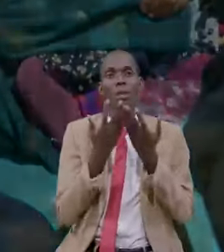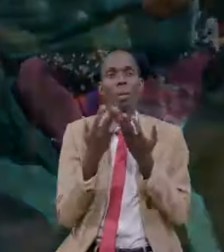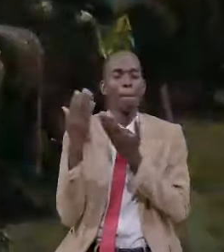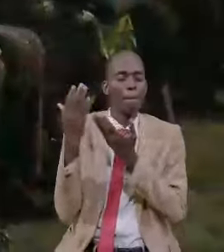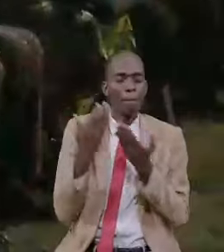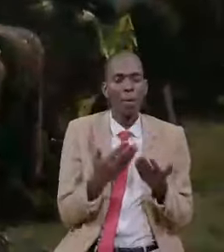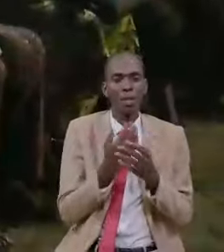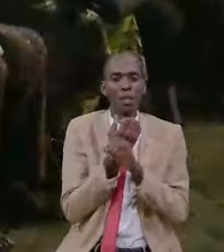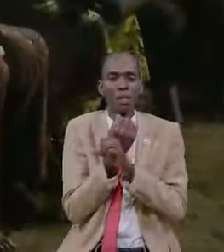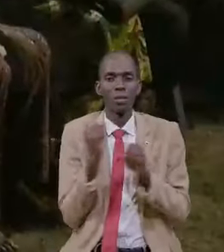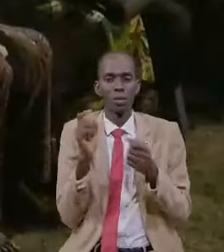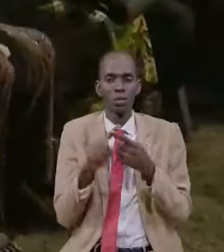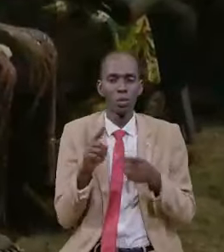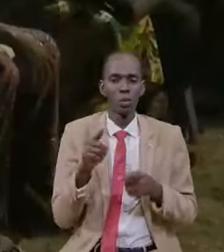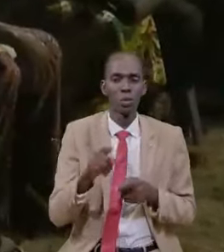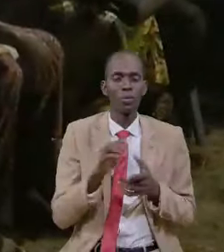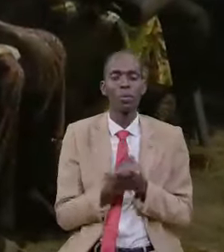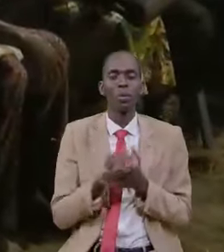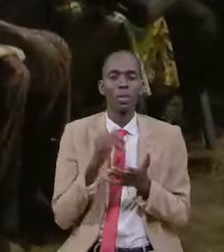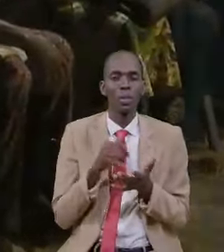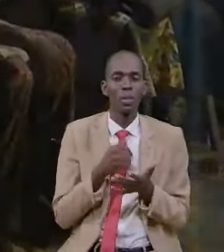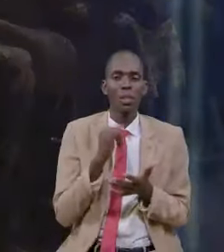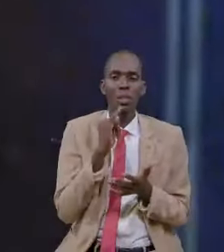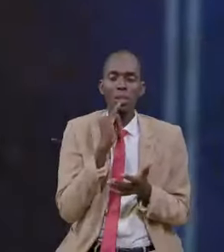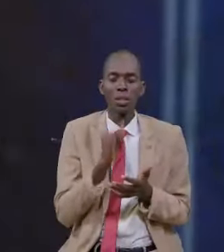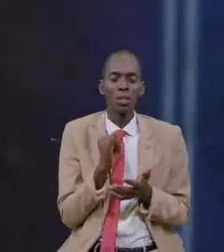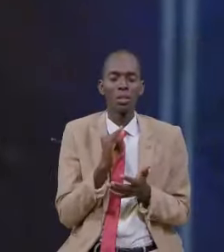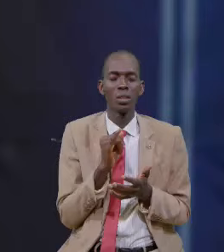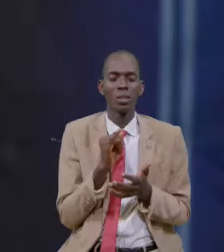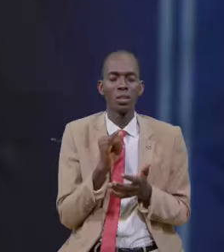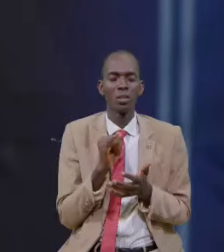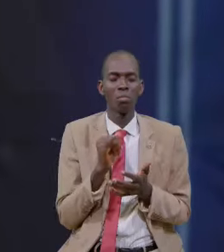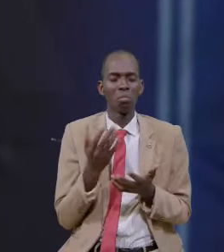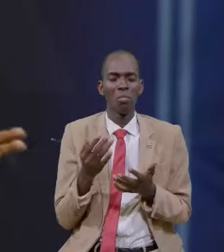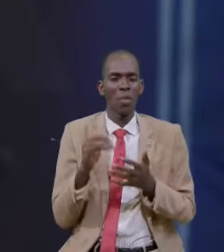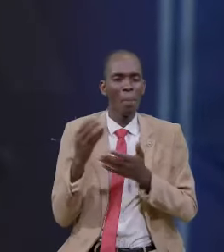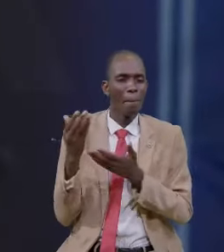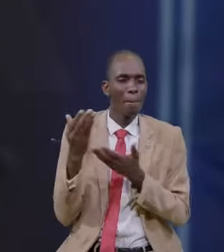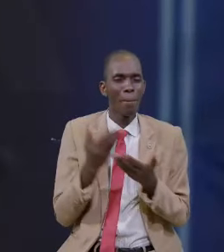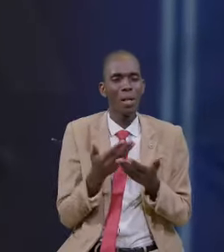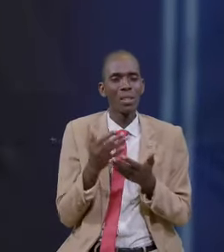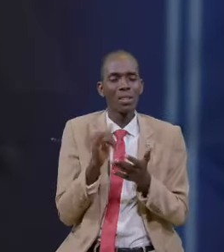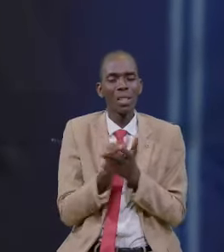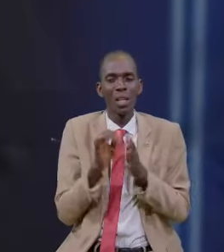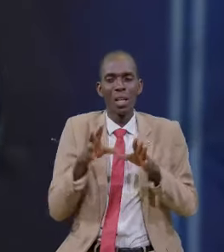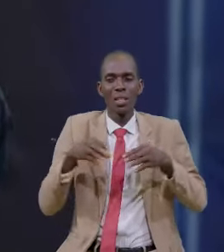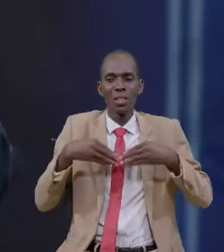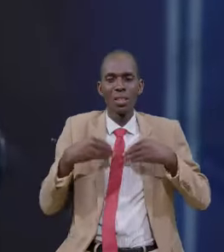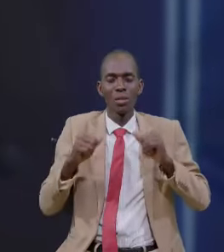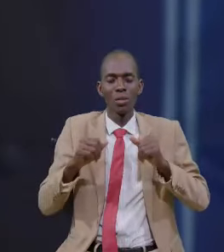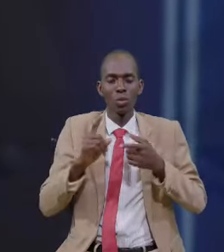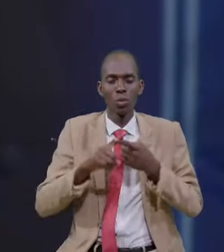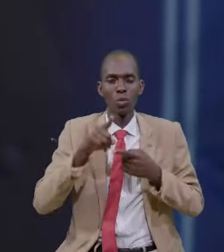salvation unto you. His agony brings the acceptance unto you. And